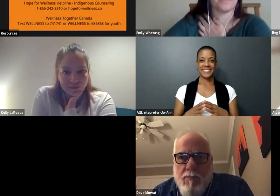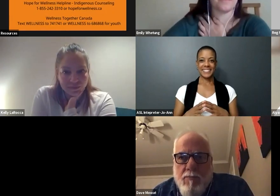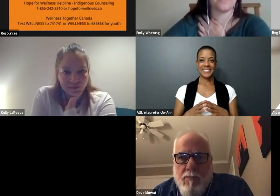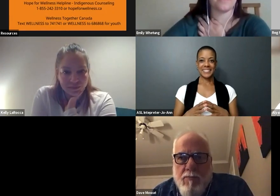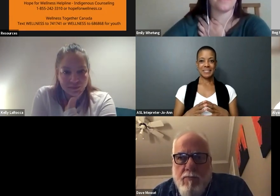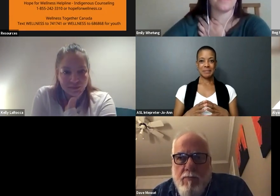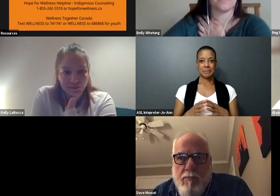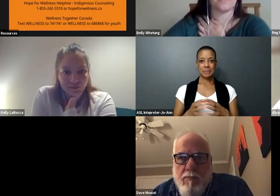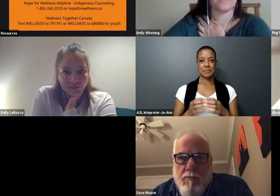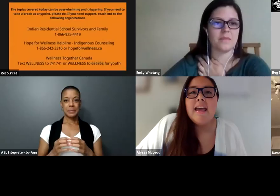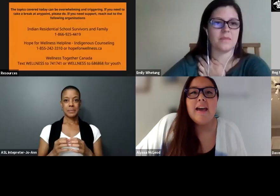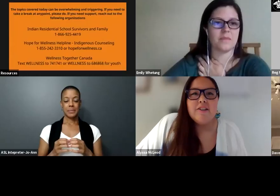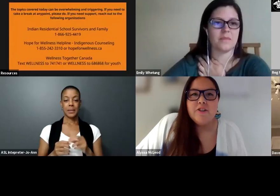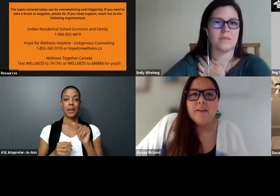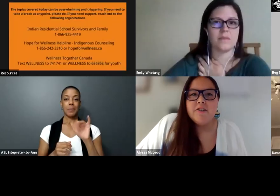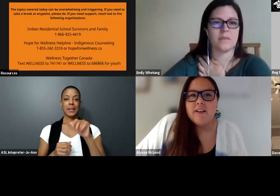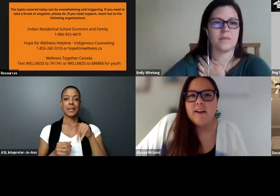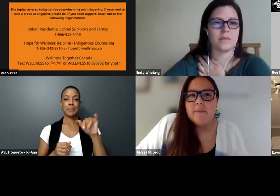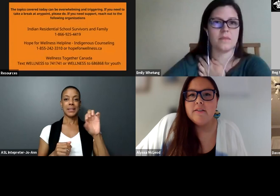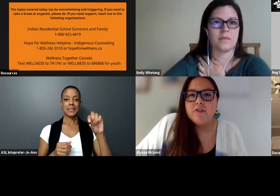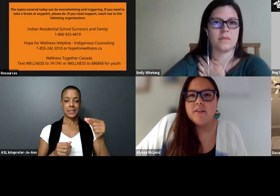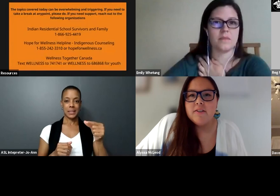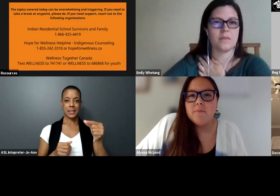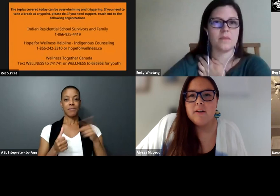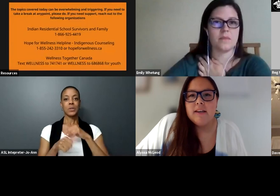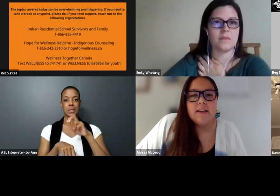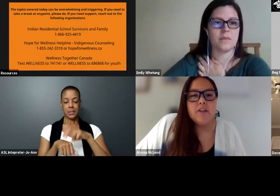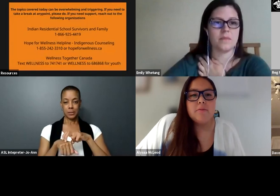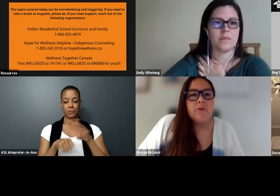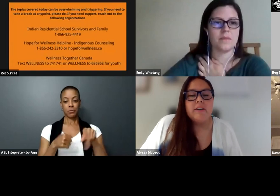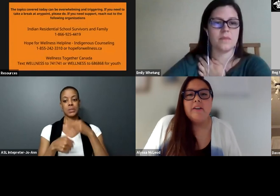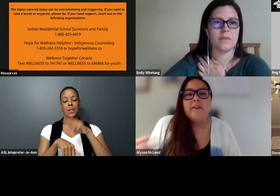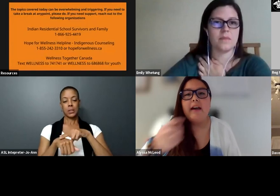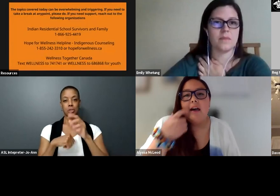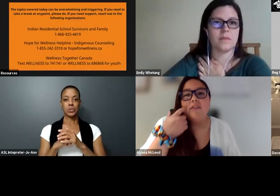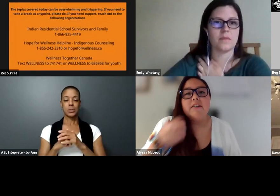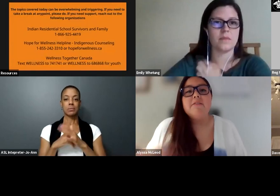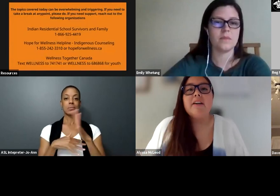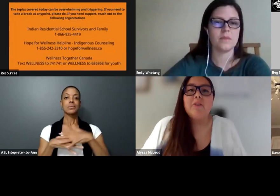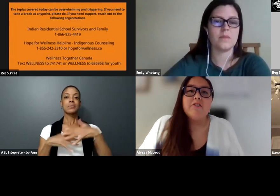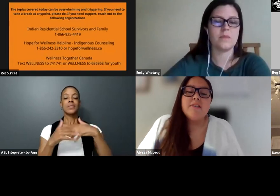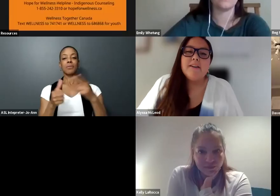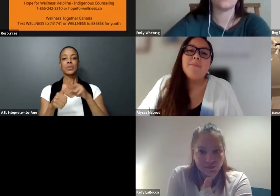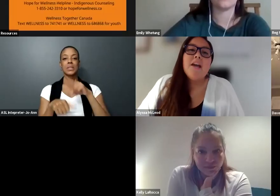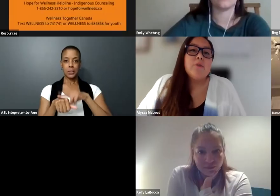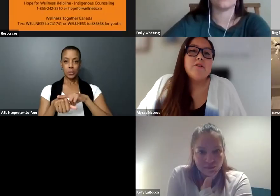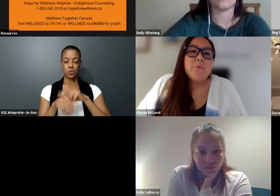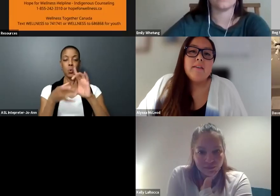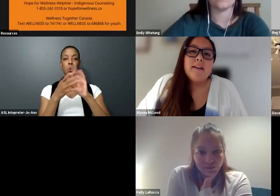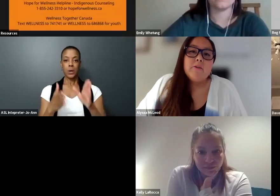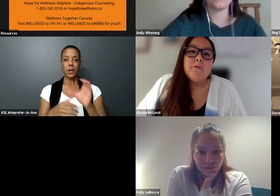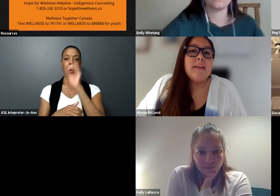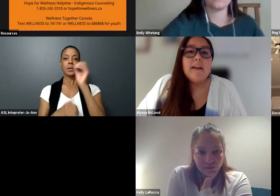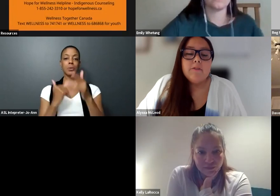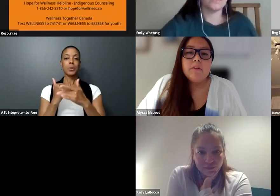Cause, Nipissing First Nation, Donjibba. As Jill mentioned, I am the Indigenous Community Engagement Coordinator at Ontario Tech University. So I just